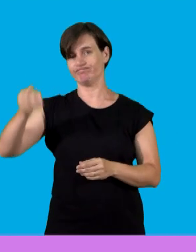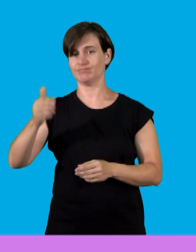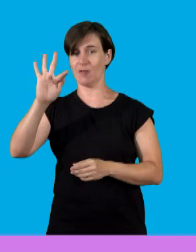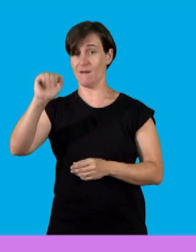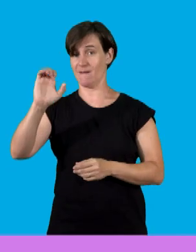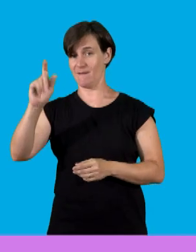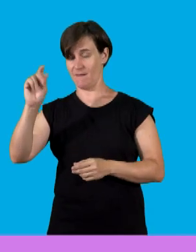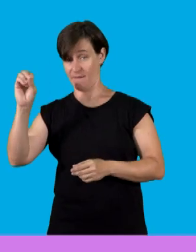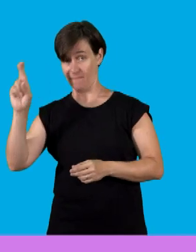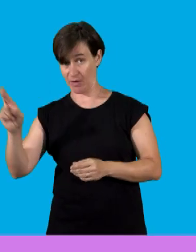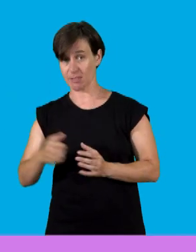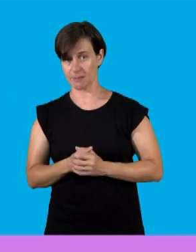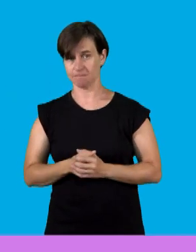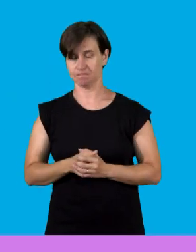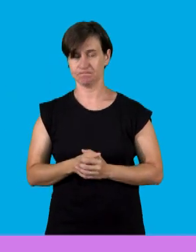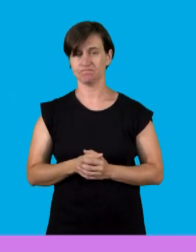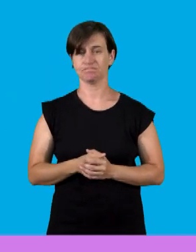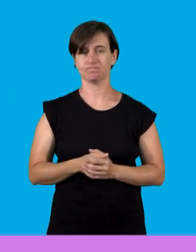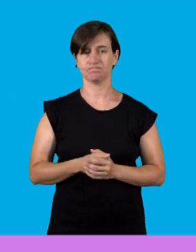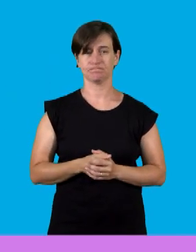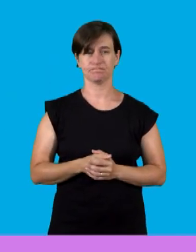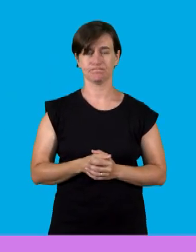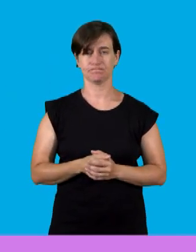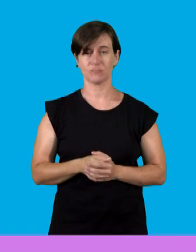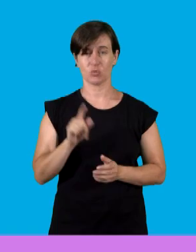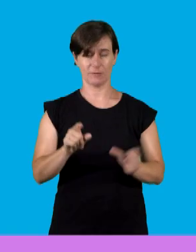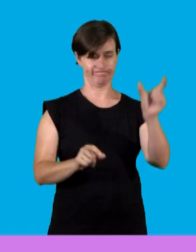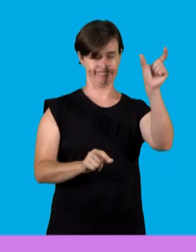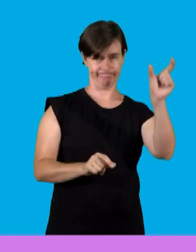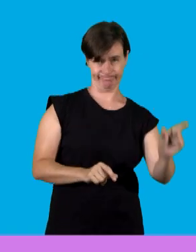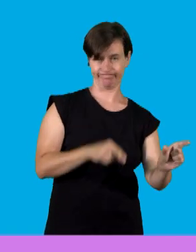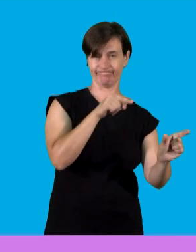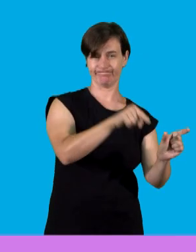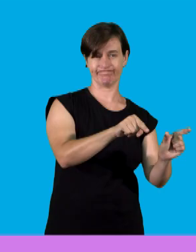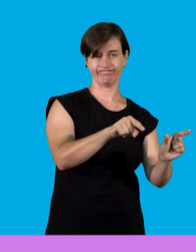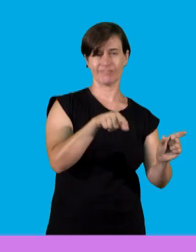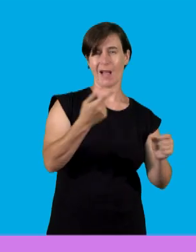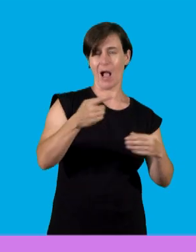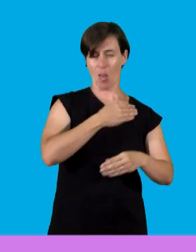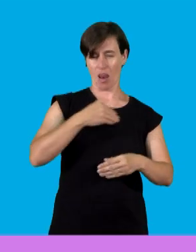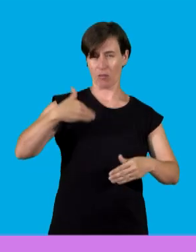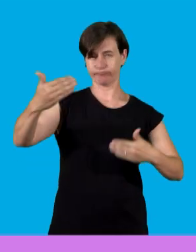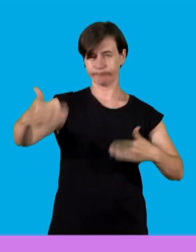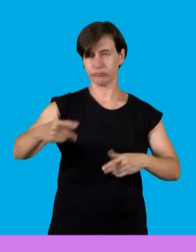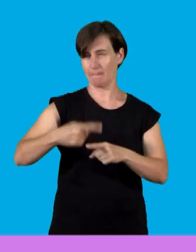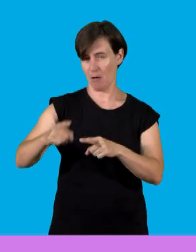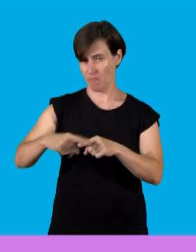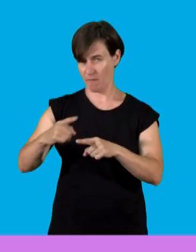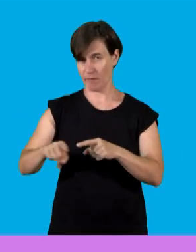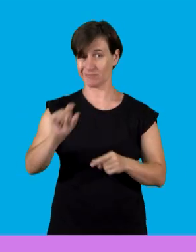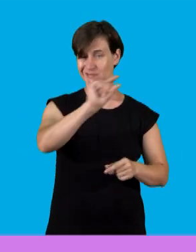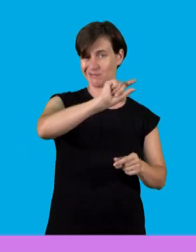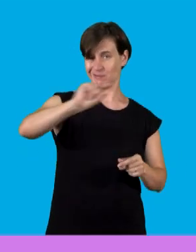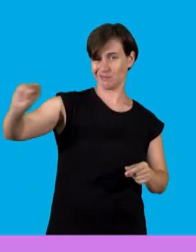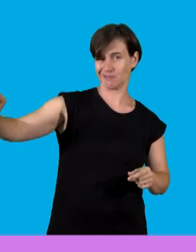factor table. Now let's quickly see what it's all about. Here we have the term of the loan in years. We have our factor table,